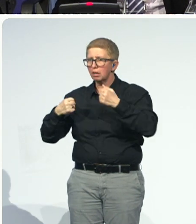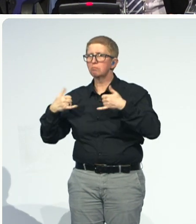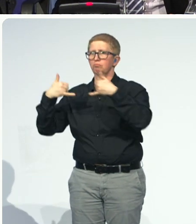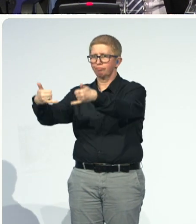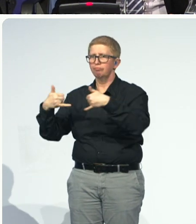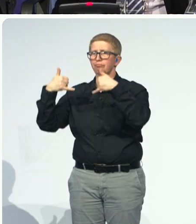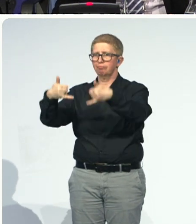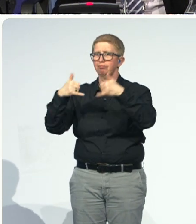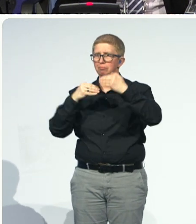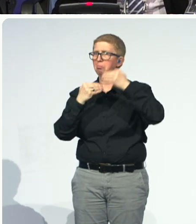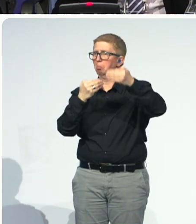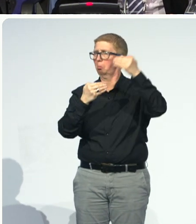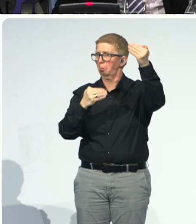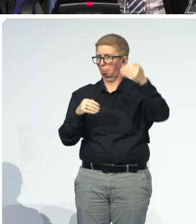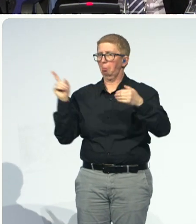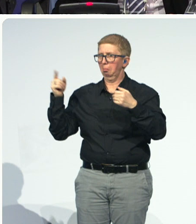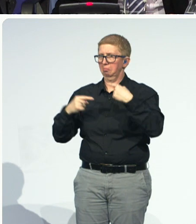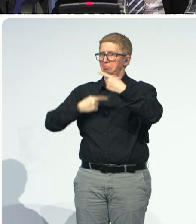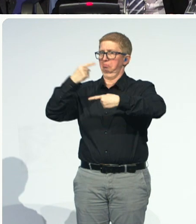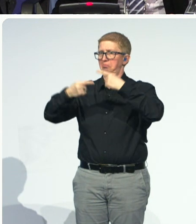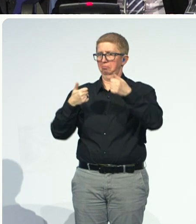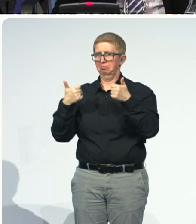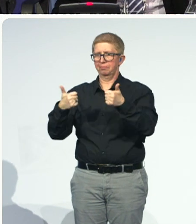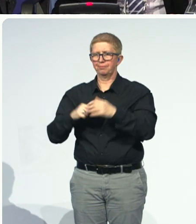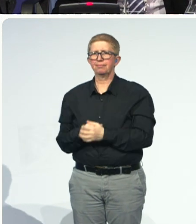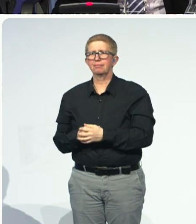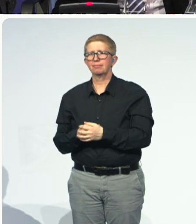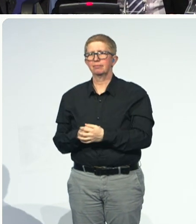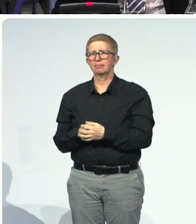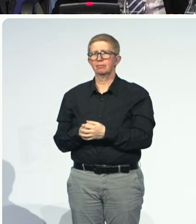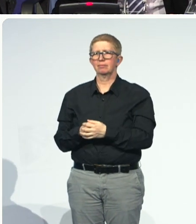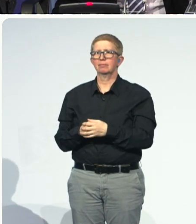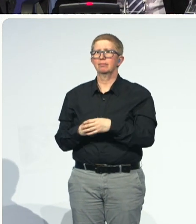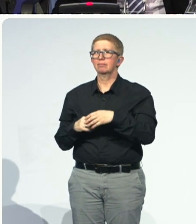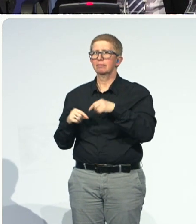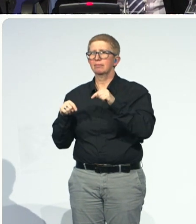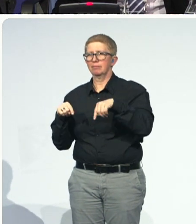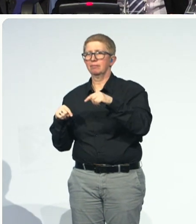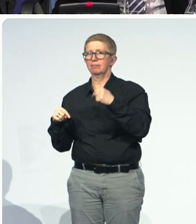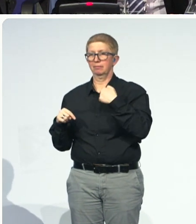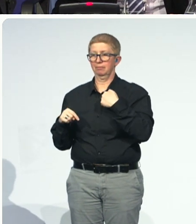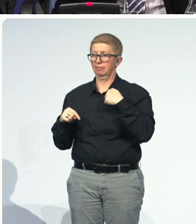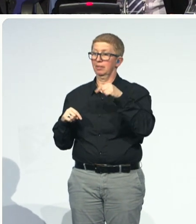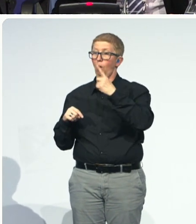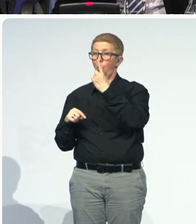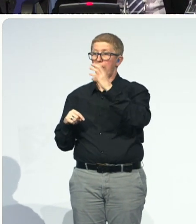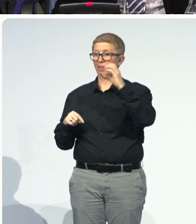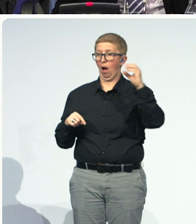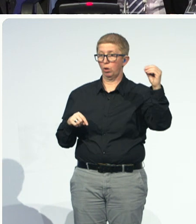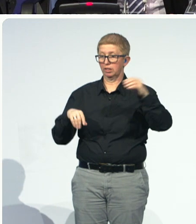Every year, we have thousands of hearing students involved in the program, and we are